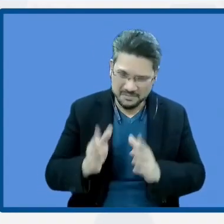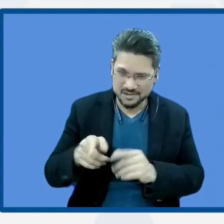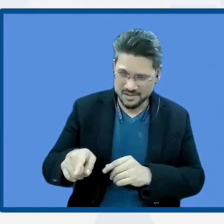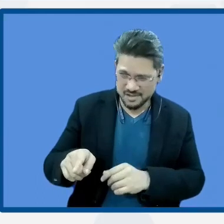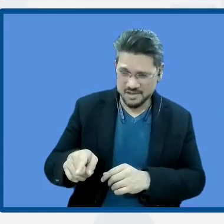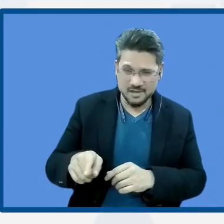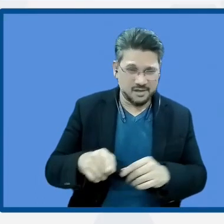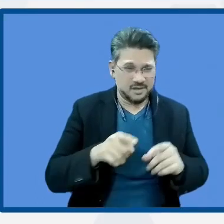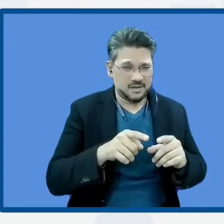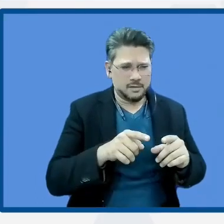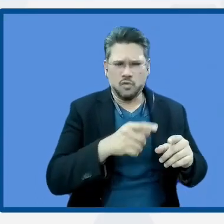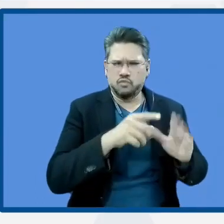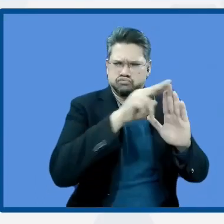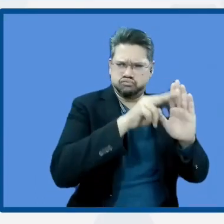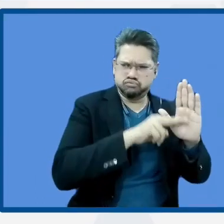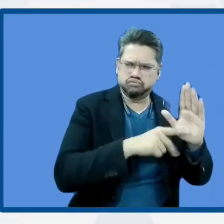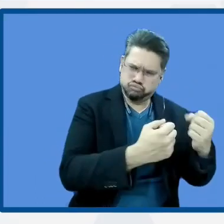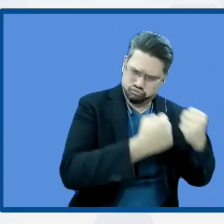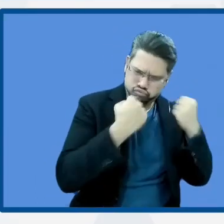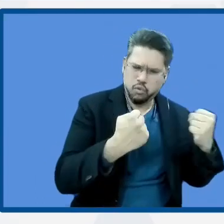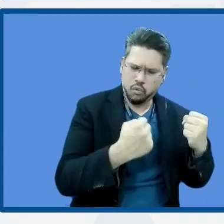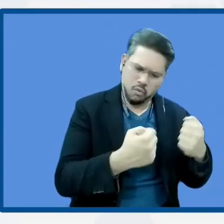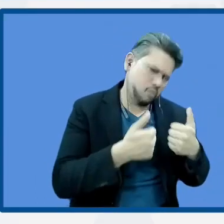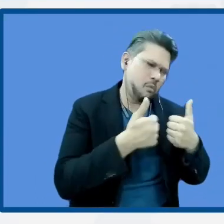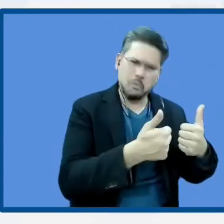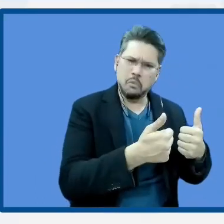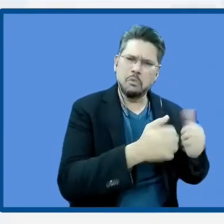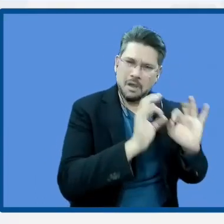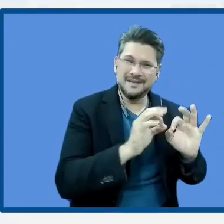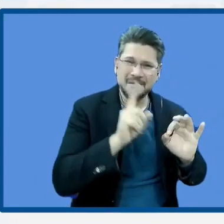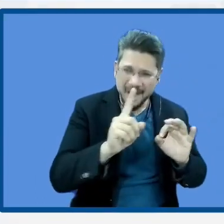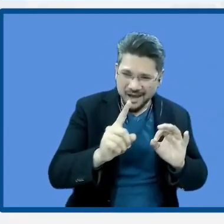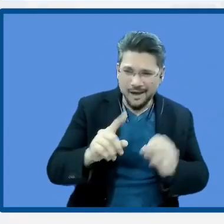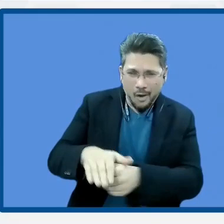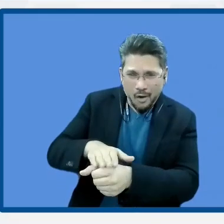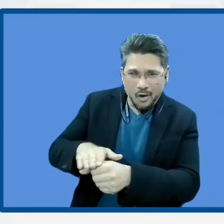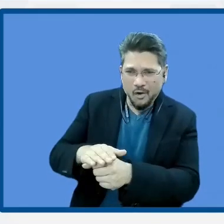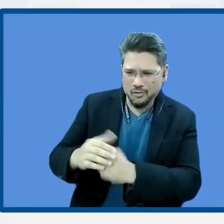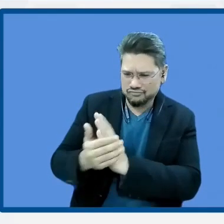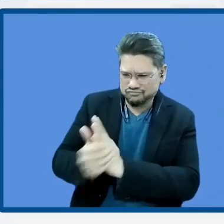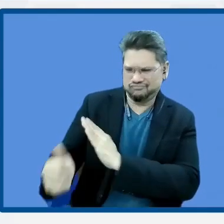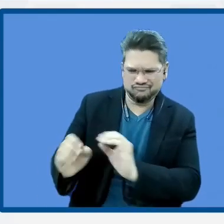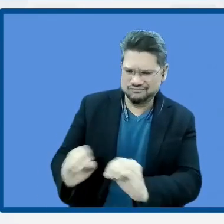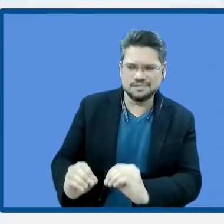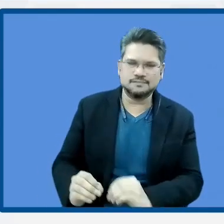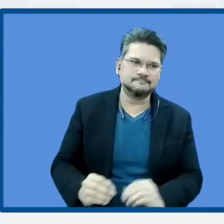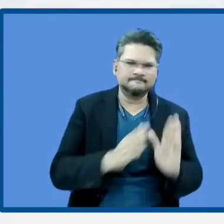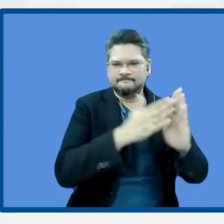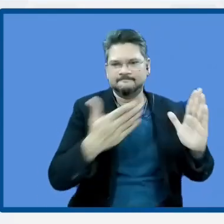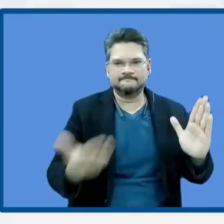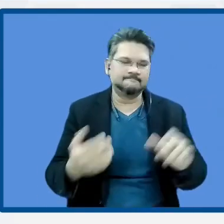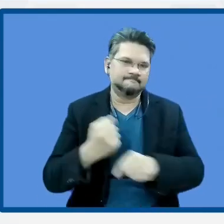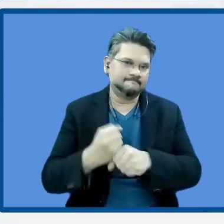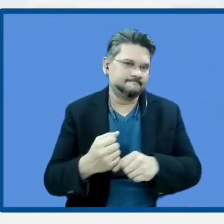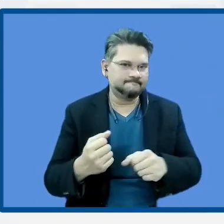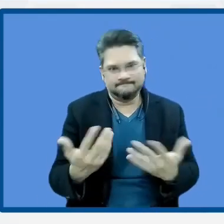but without having the capacities at the local level so that regulations can be actually implemented. Thank you.